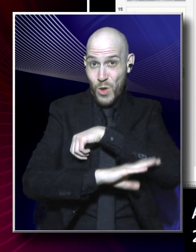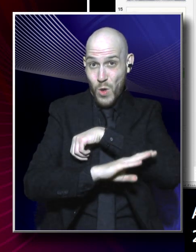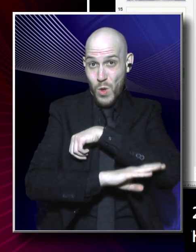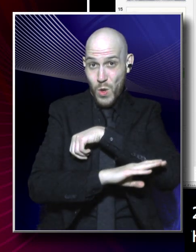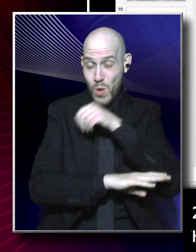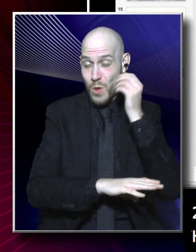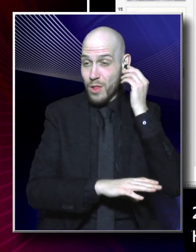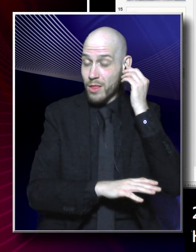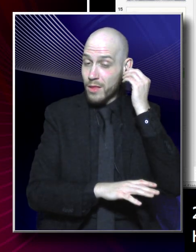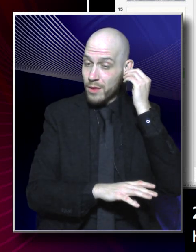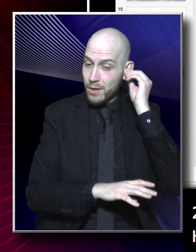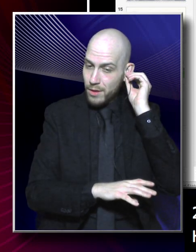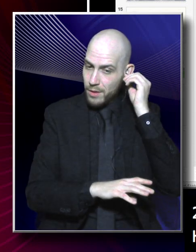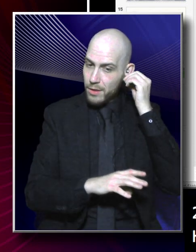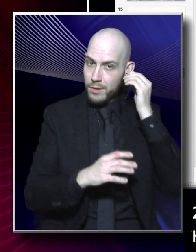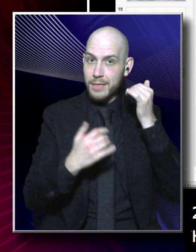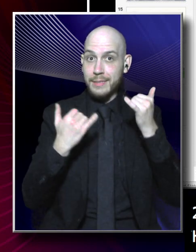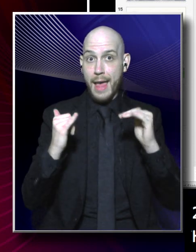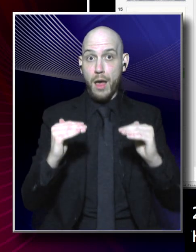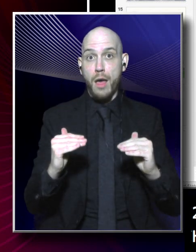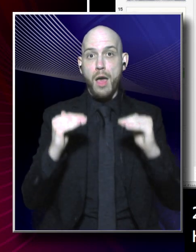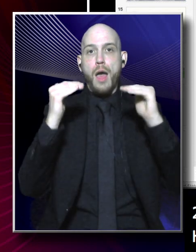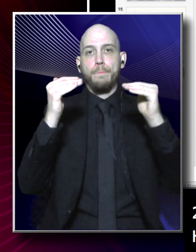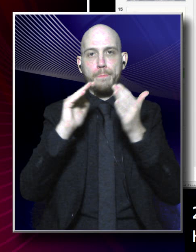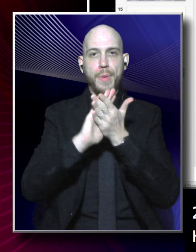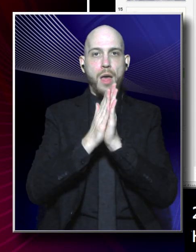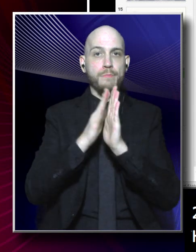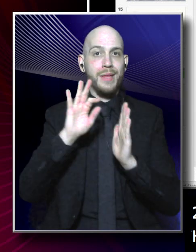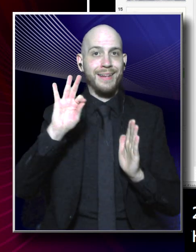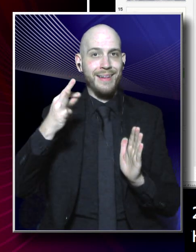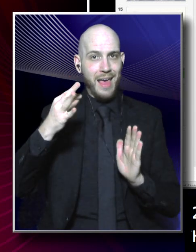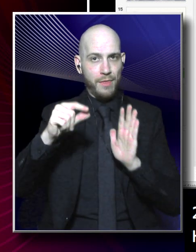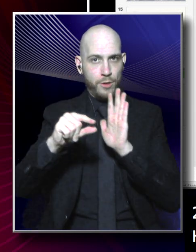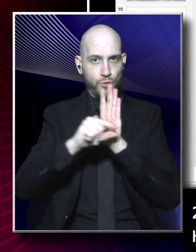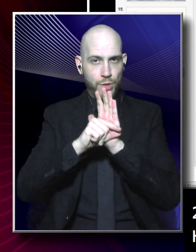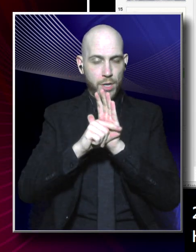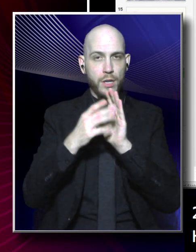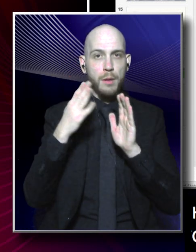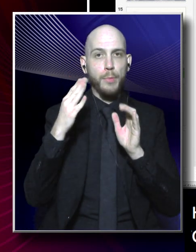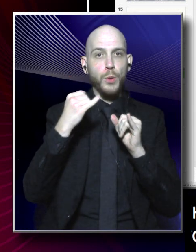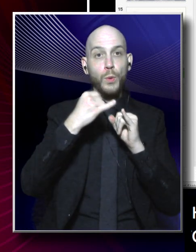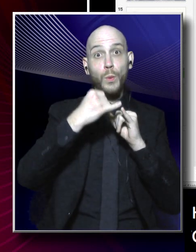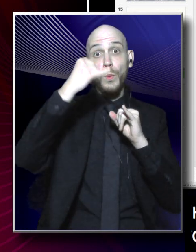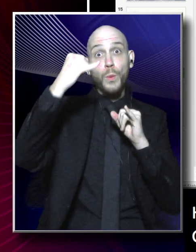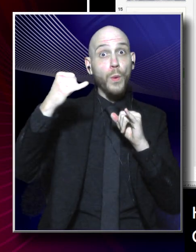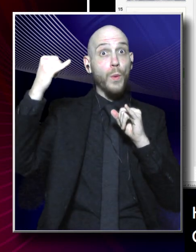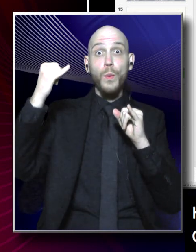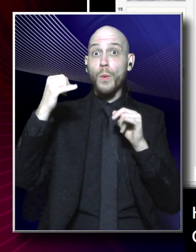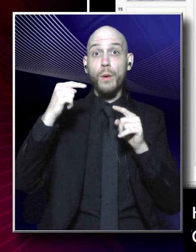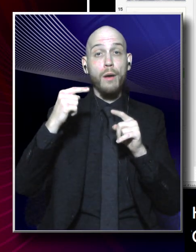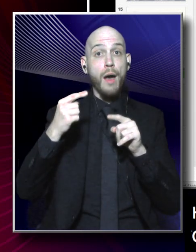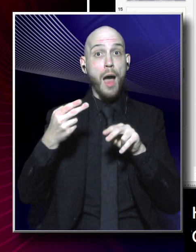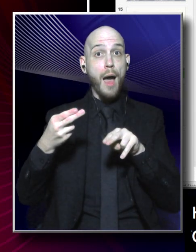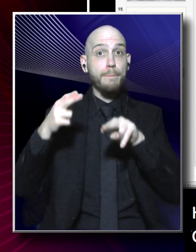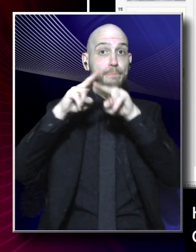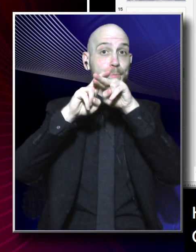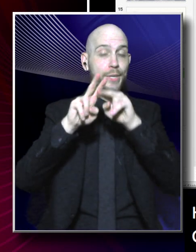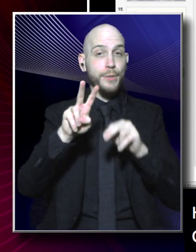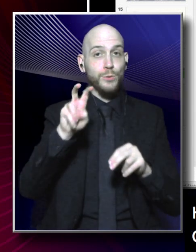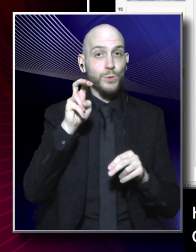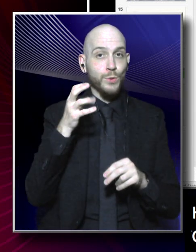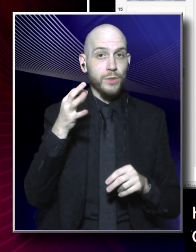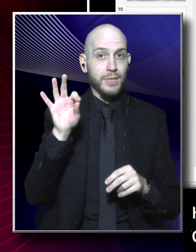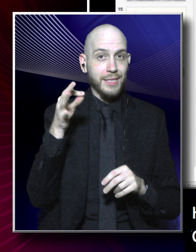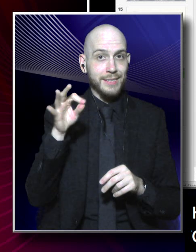a year, so that child is in 9th grade. If you look at the blue line, it's at a 219. So for that